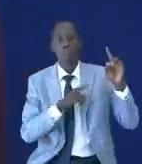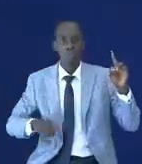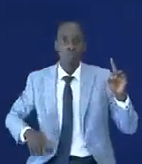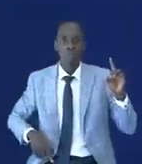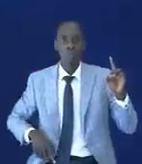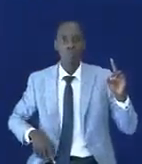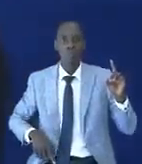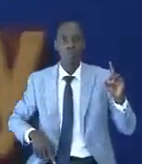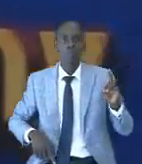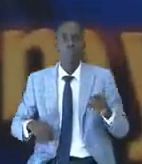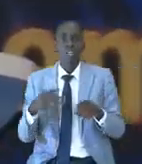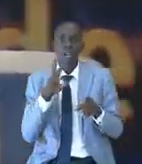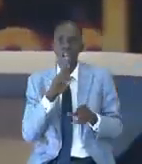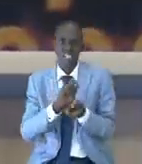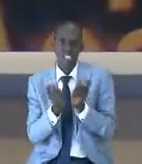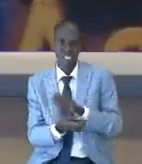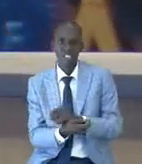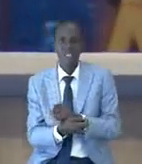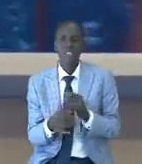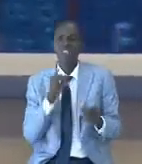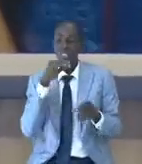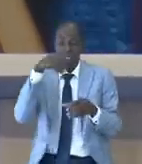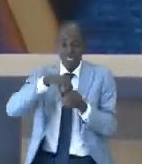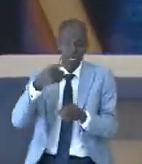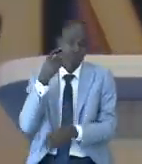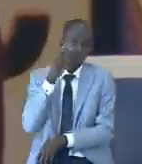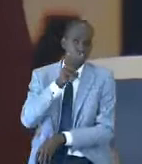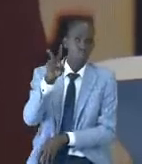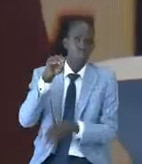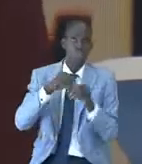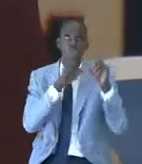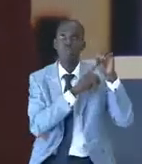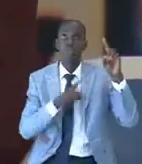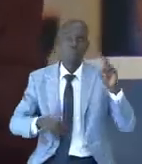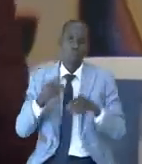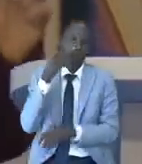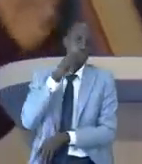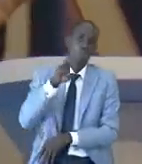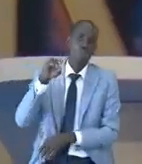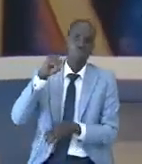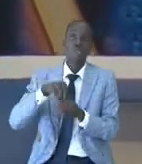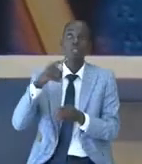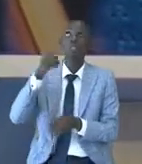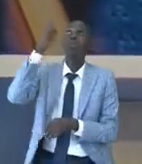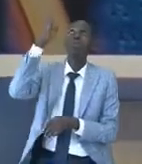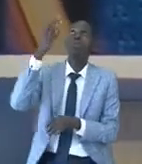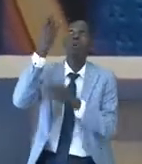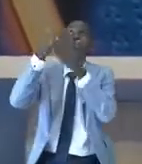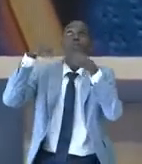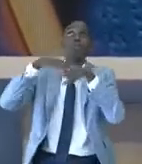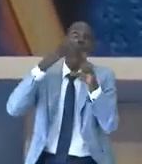by beholding him, beholding the Lord, beholding the God of heaven. By looking at